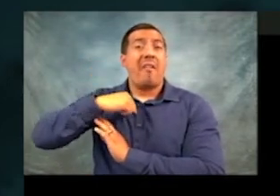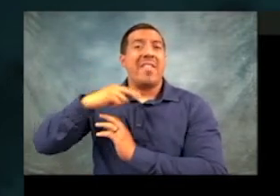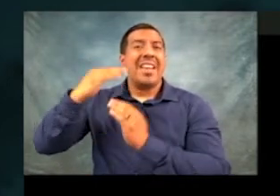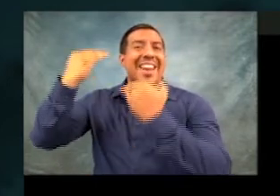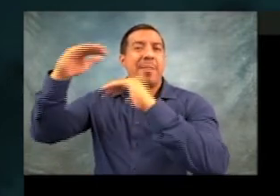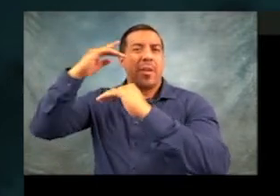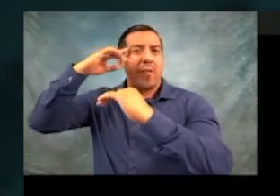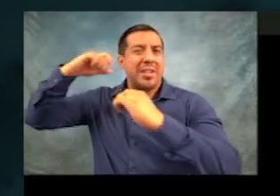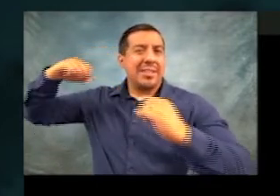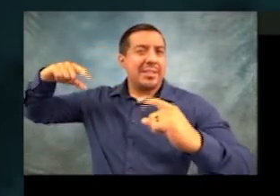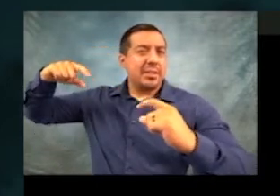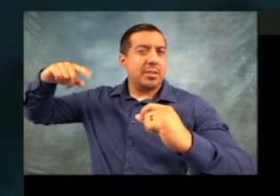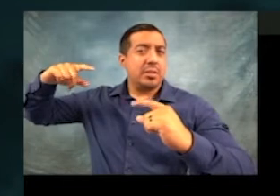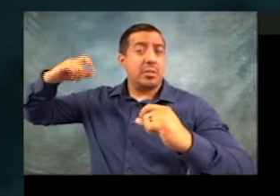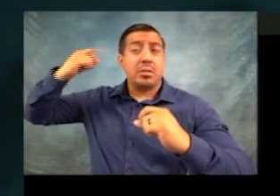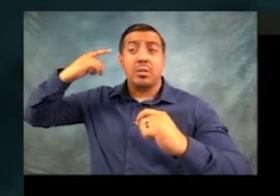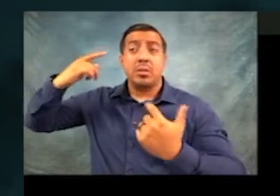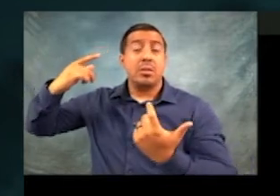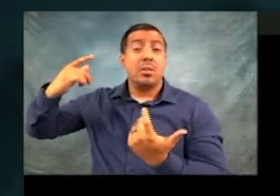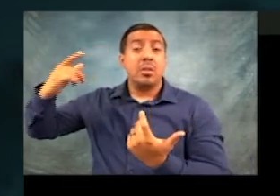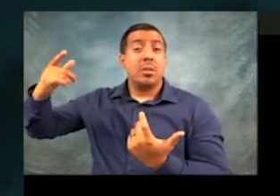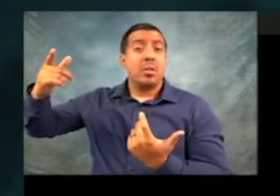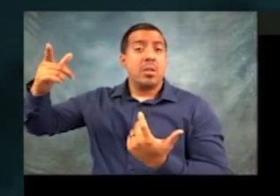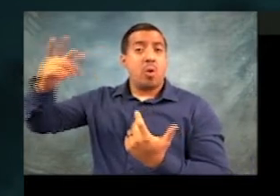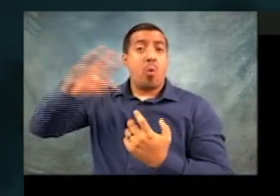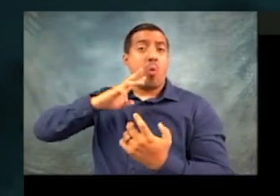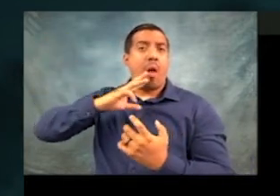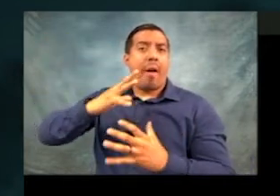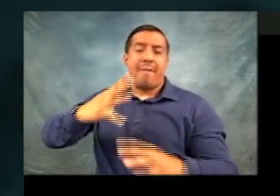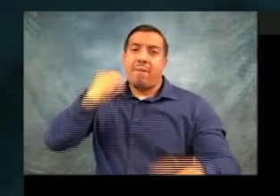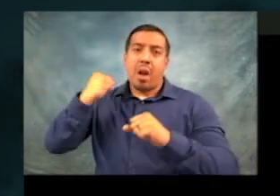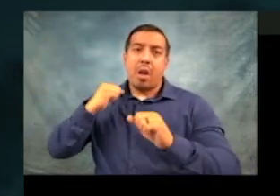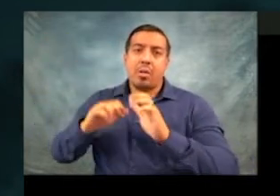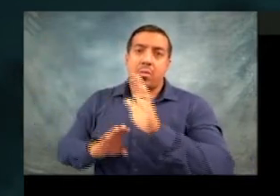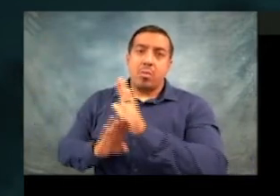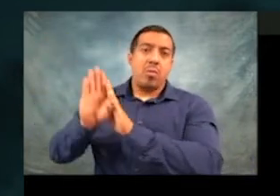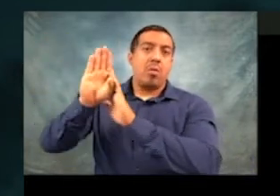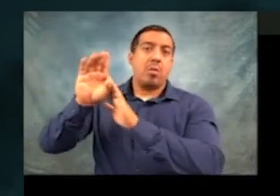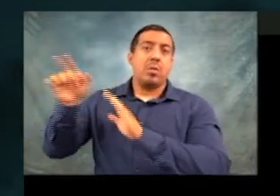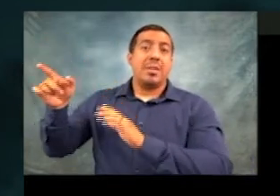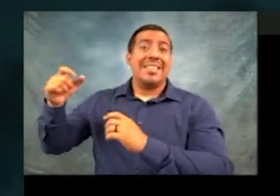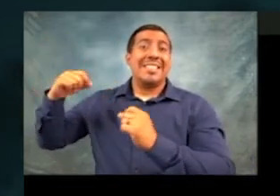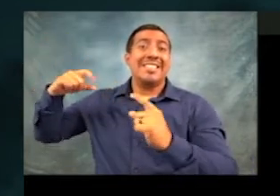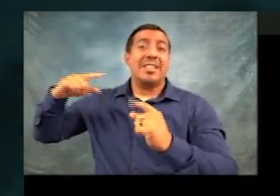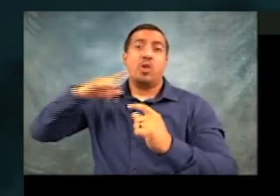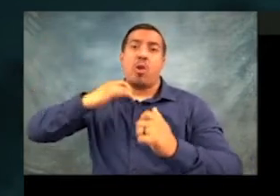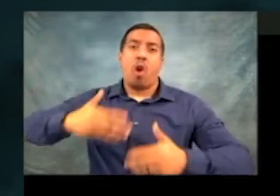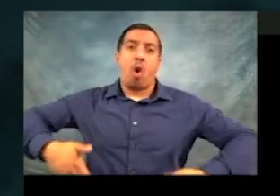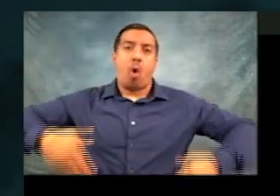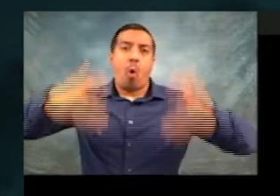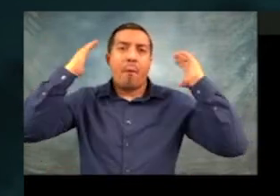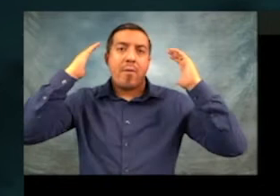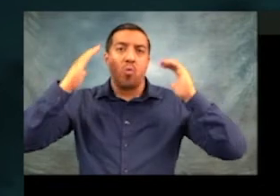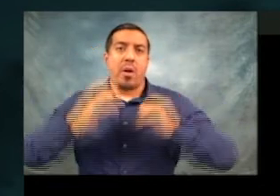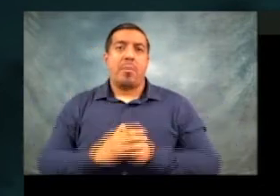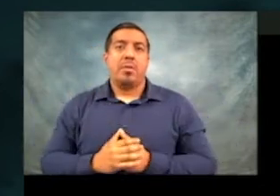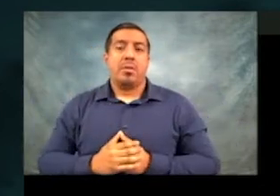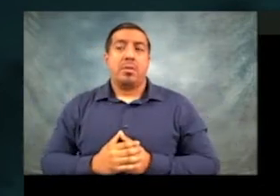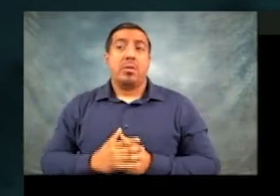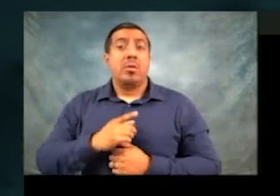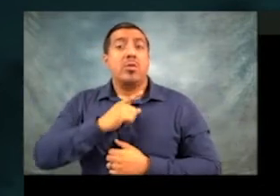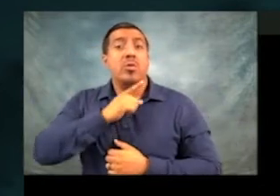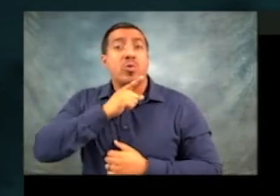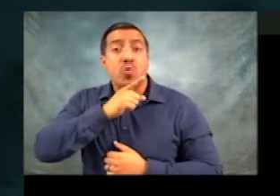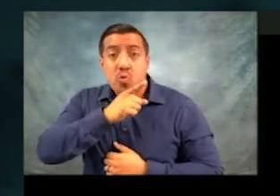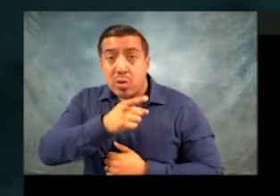sensor, the water rise was so fast that it basically overwhelmed the sensor. The actual water rise, as evidenced